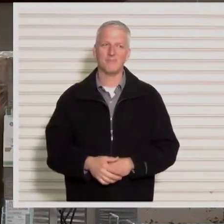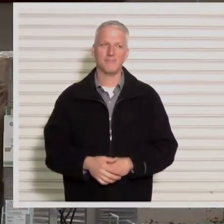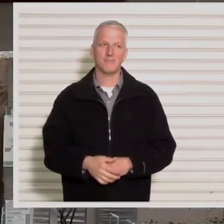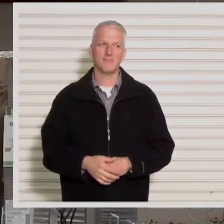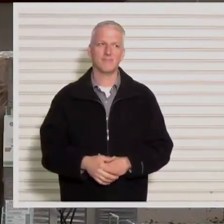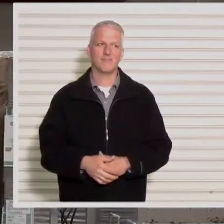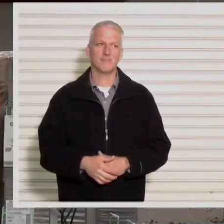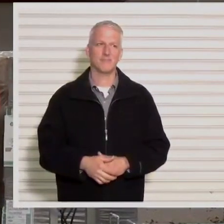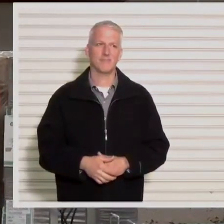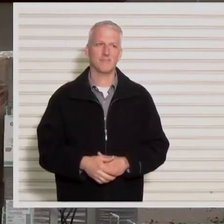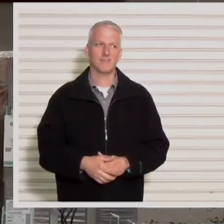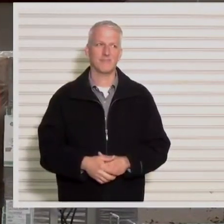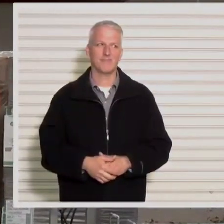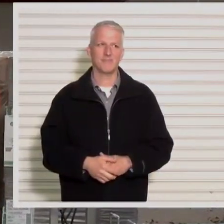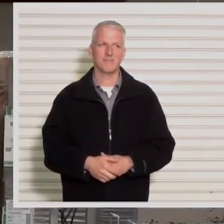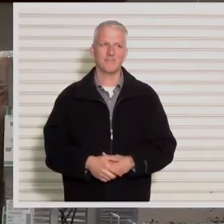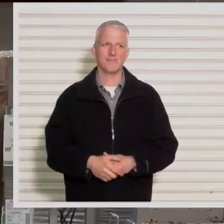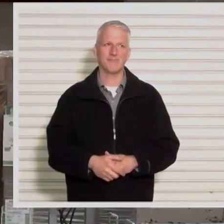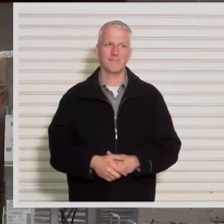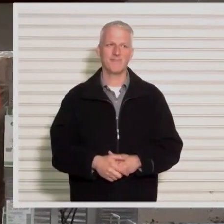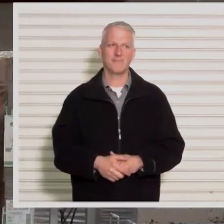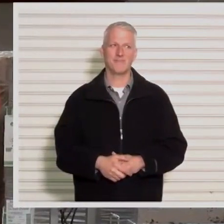Which one?